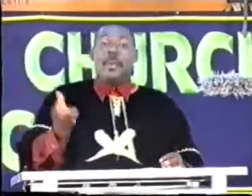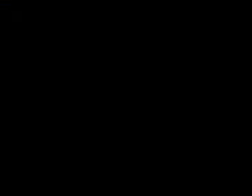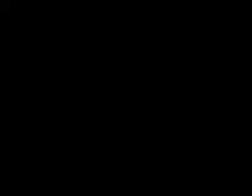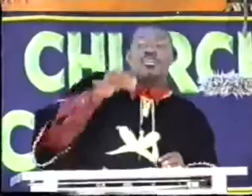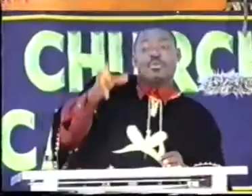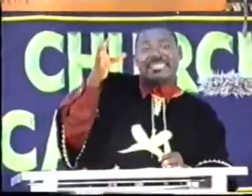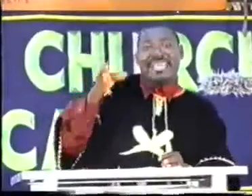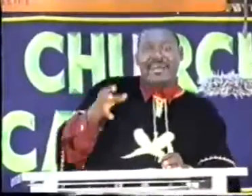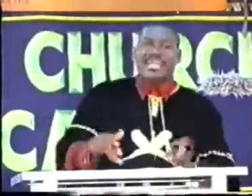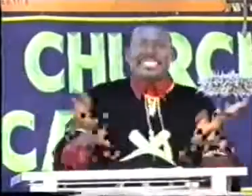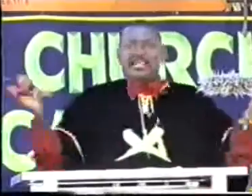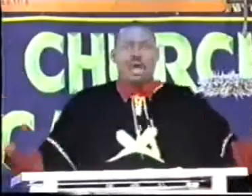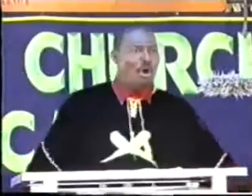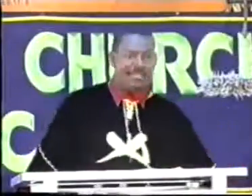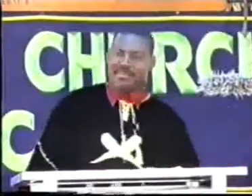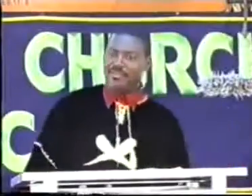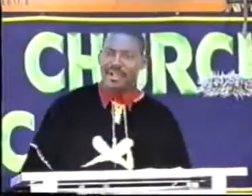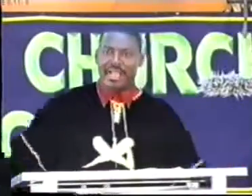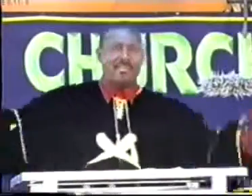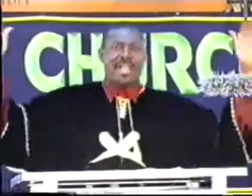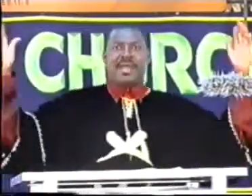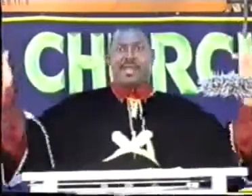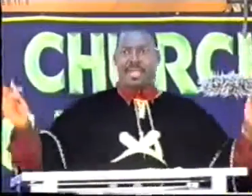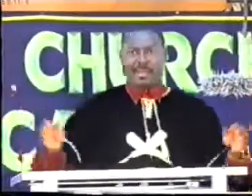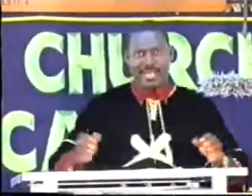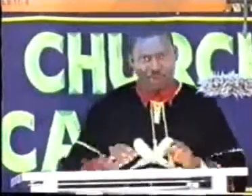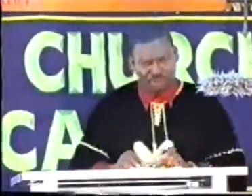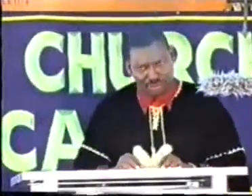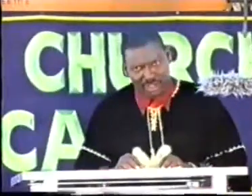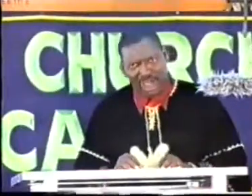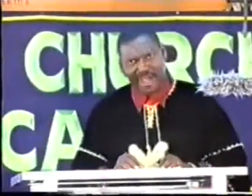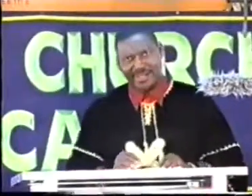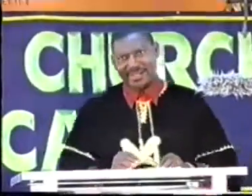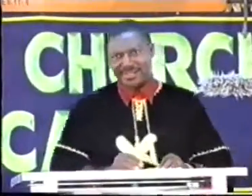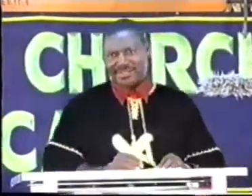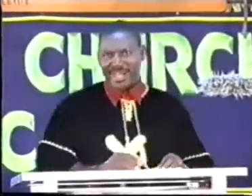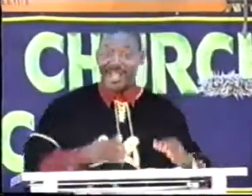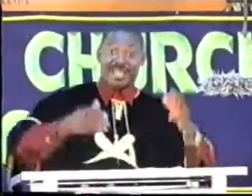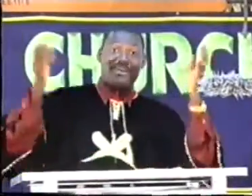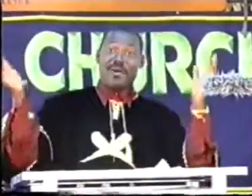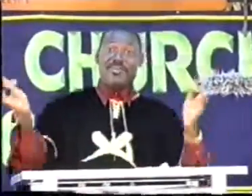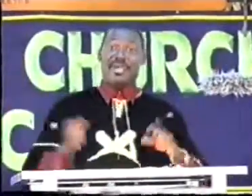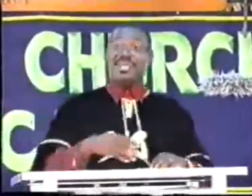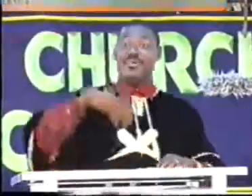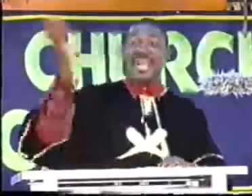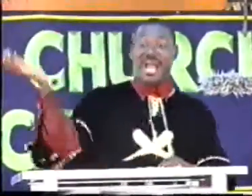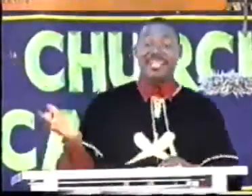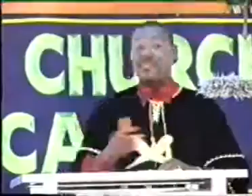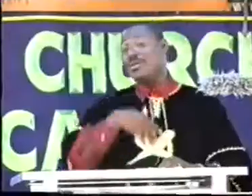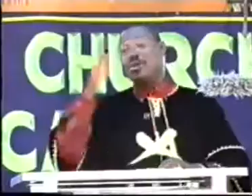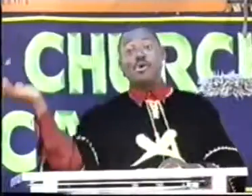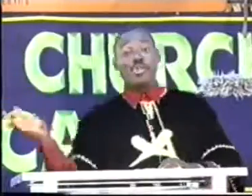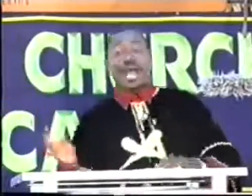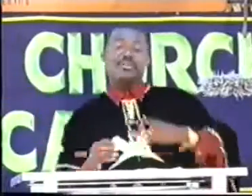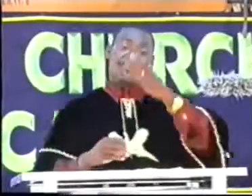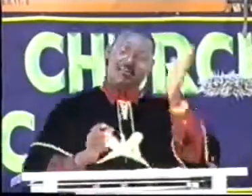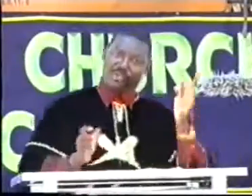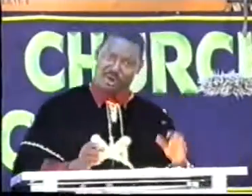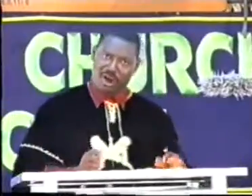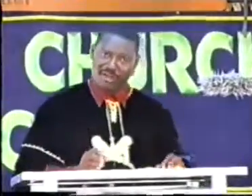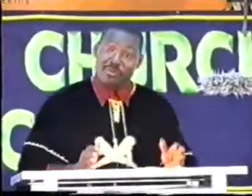here? So, if a smooth words, yeah, make a chance, oh, you're a man, I heard now the alcohol, eh? Yango for you, my dear, we are, Yame or Dobia,